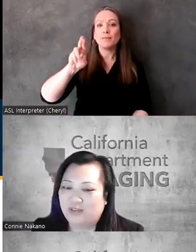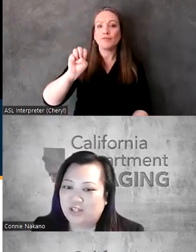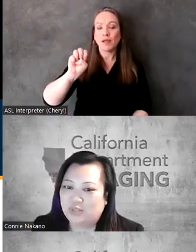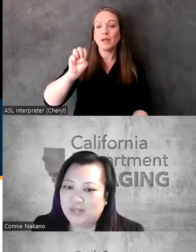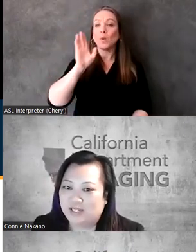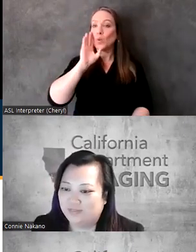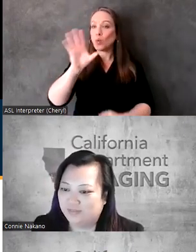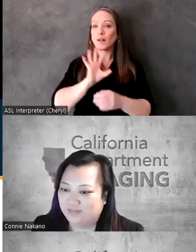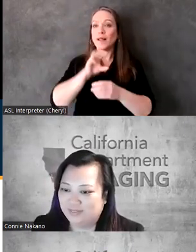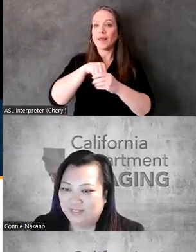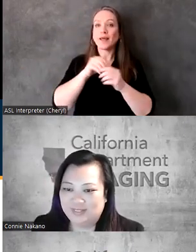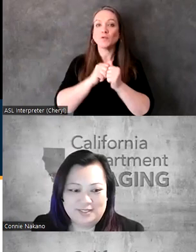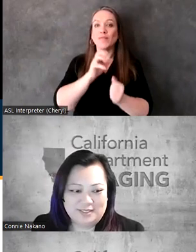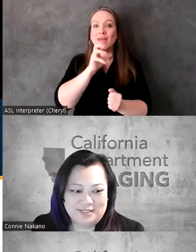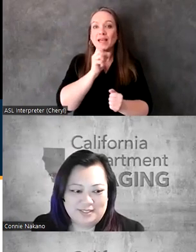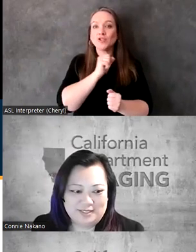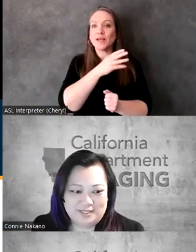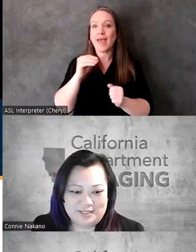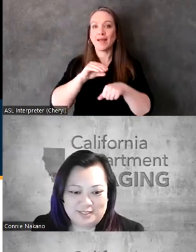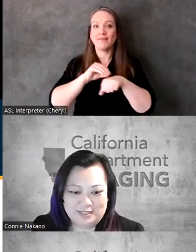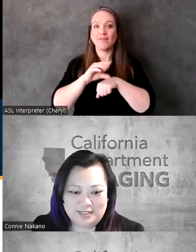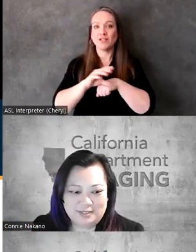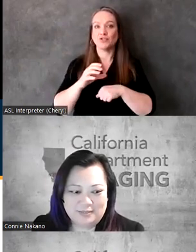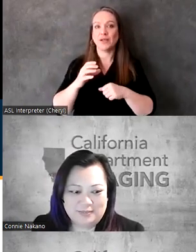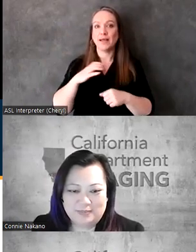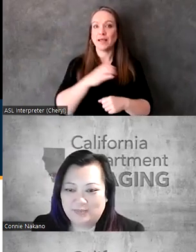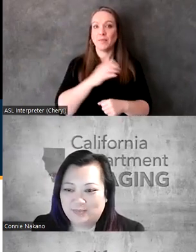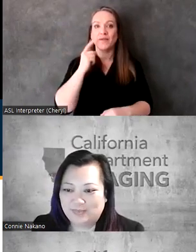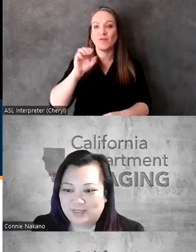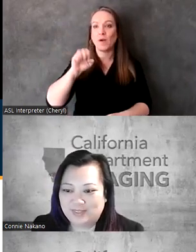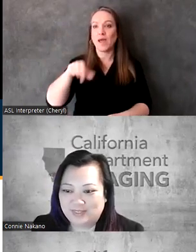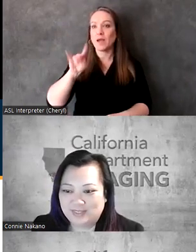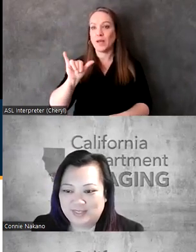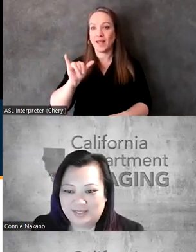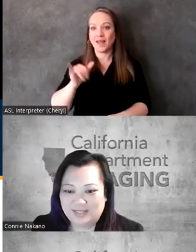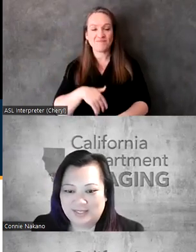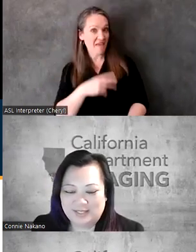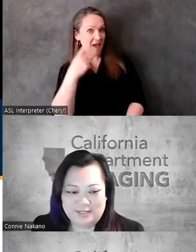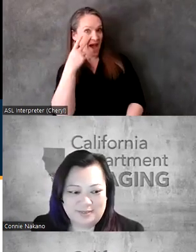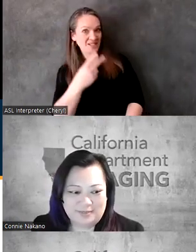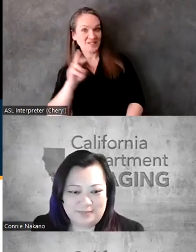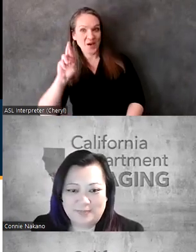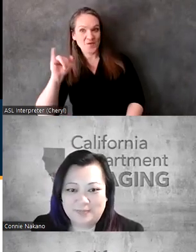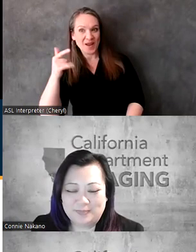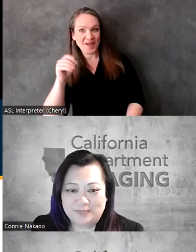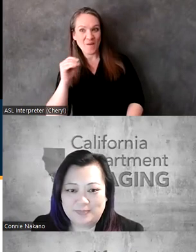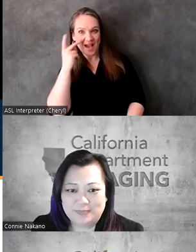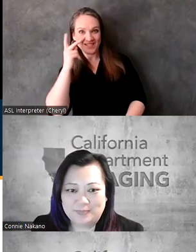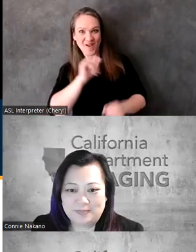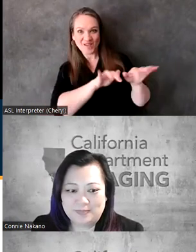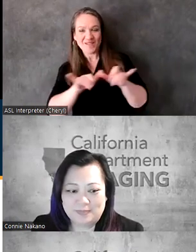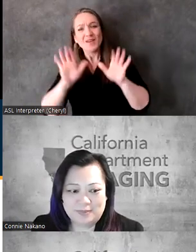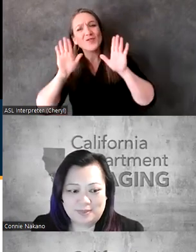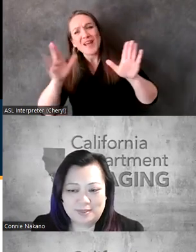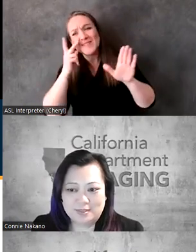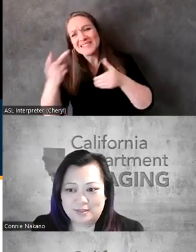Aging Advisory Committee? Great. Thank you so much. And I saw that question from you, Rigo Saborio. It's great to see you online here.